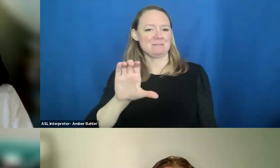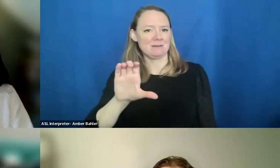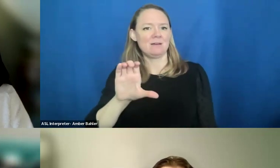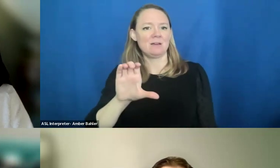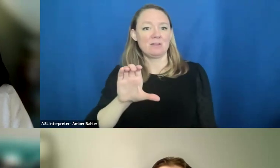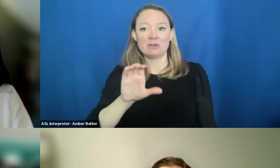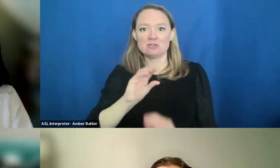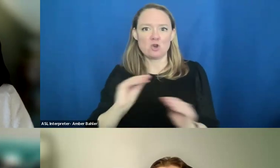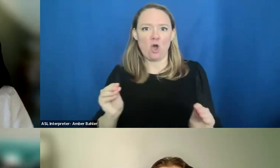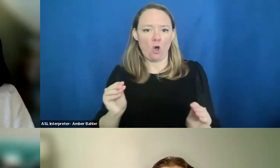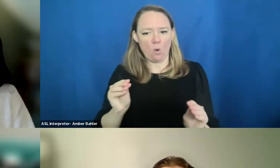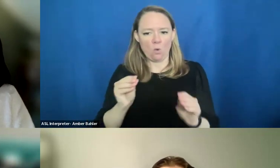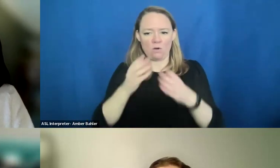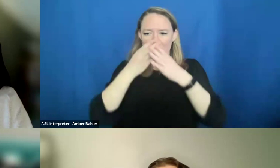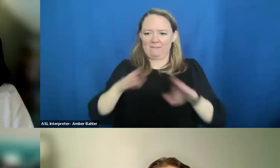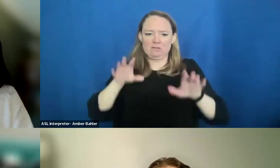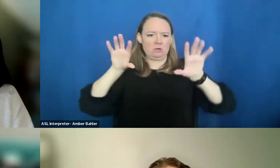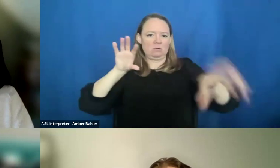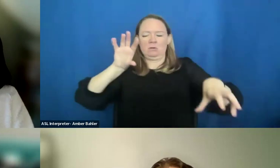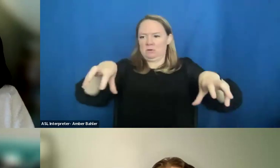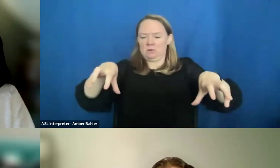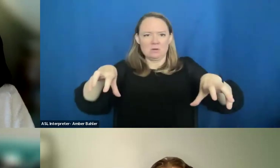and sometimes we all need help.